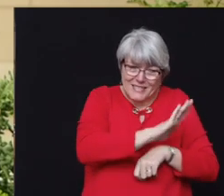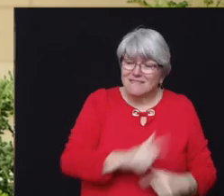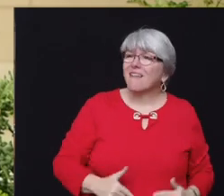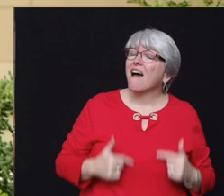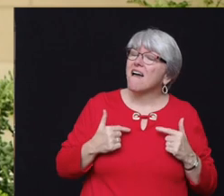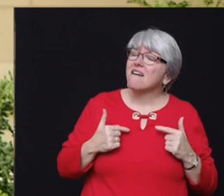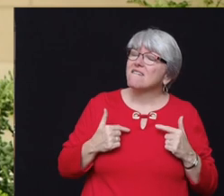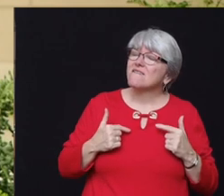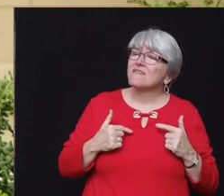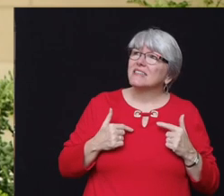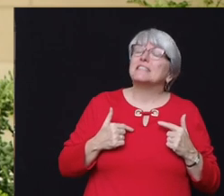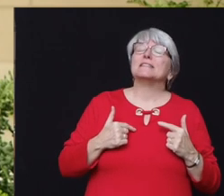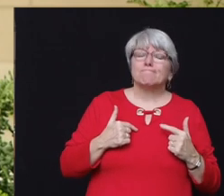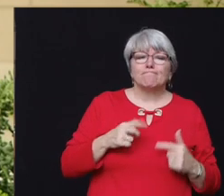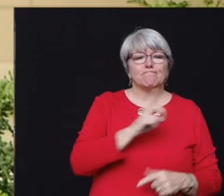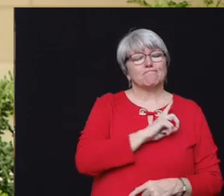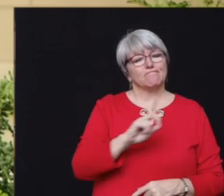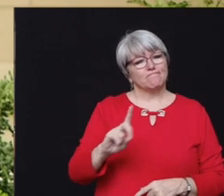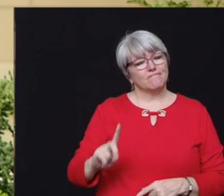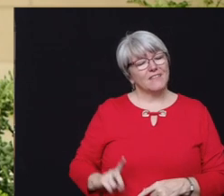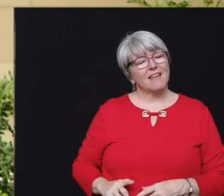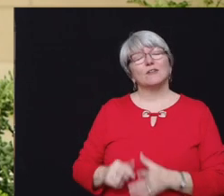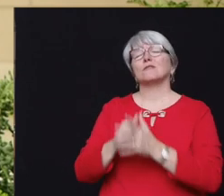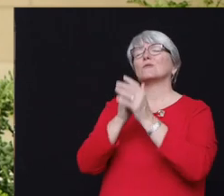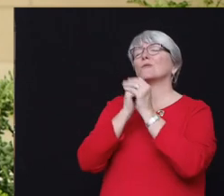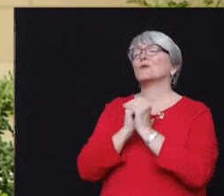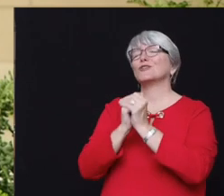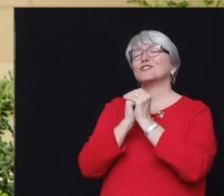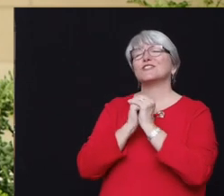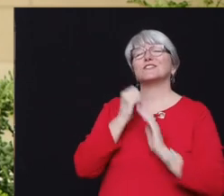life, David worships God.